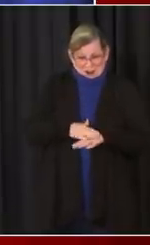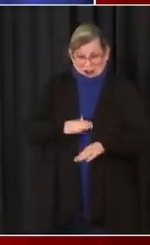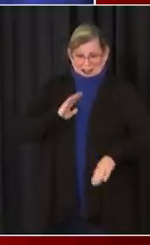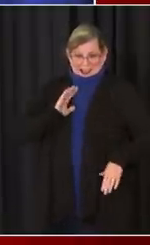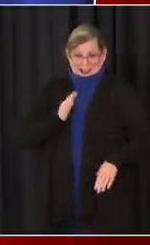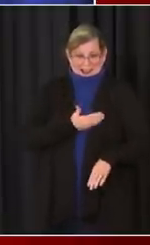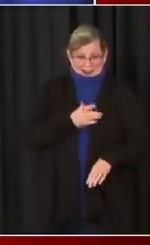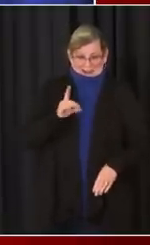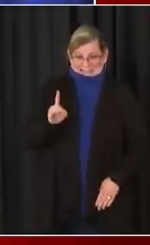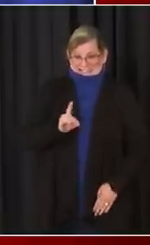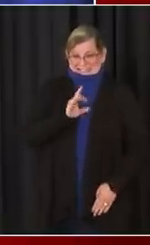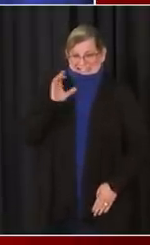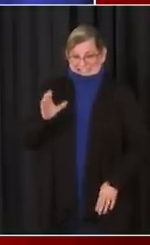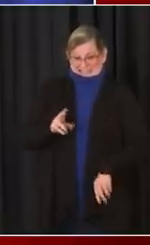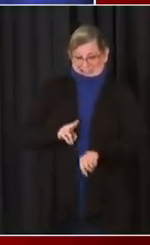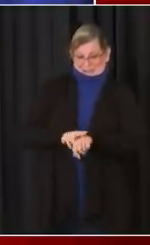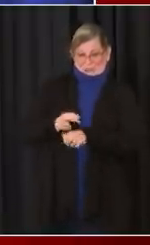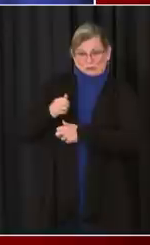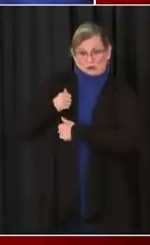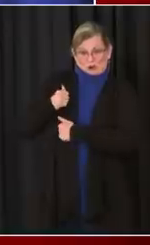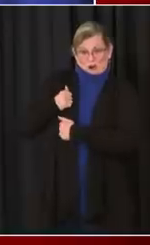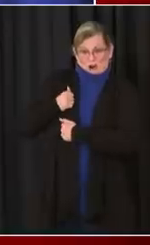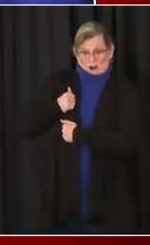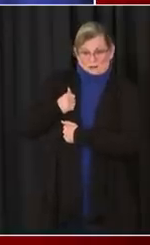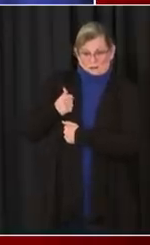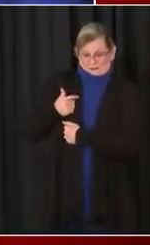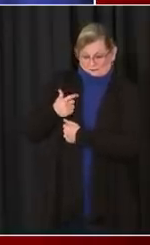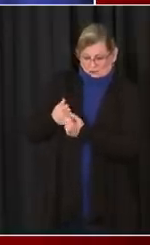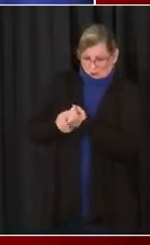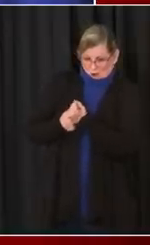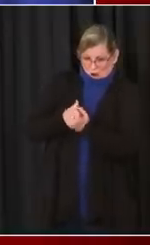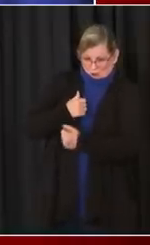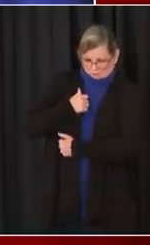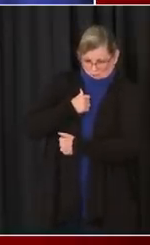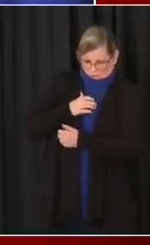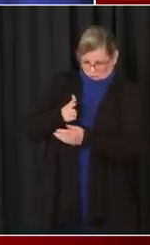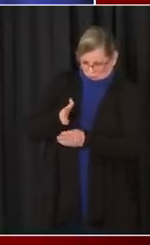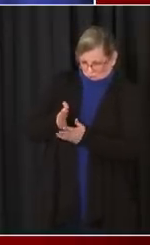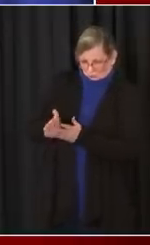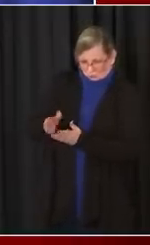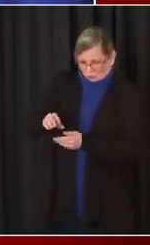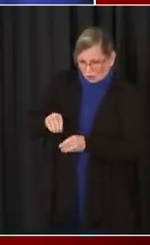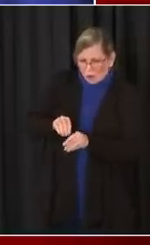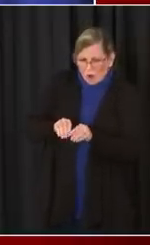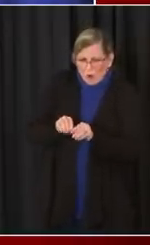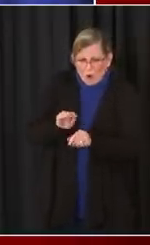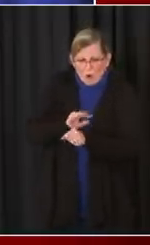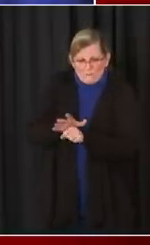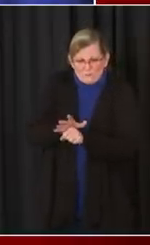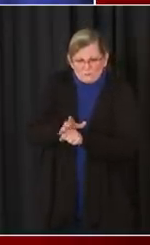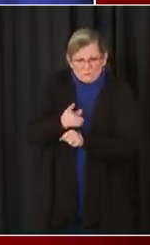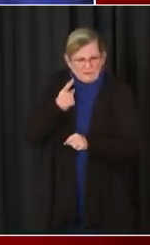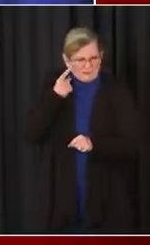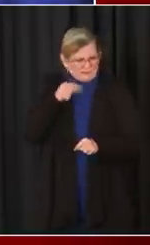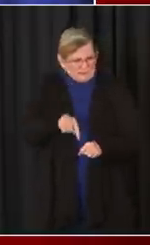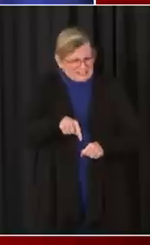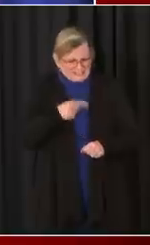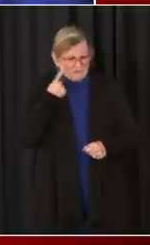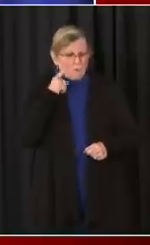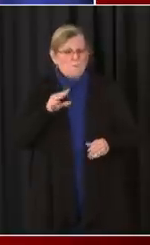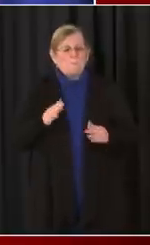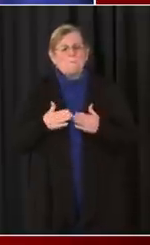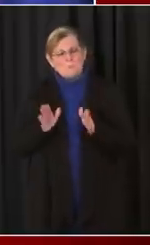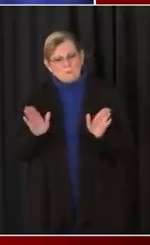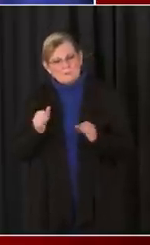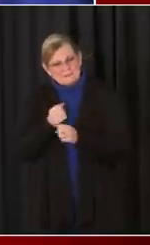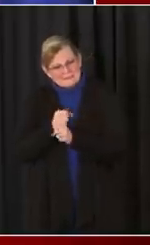Guard, and we've had Guard support throughout our COVID pandemic, but specifically for public safety issues, I